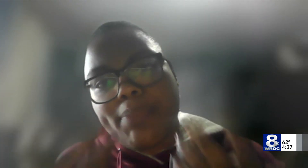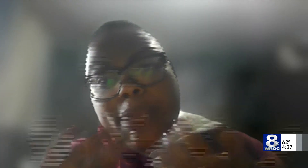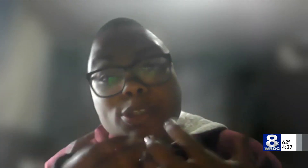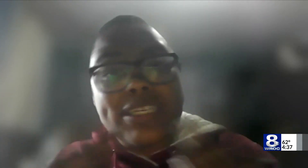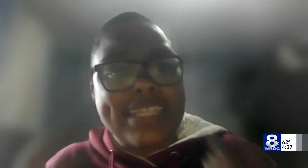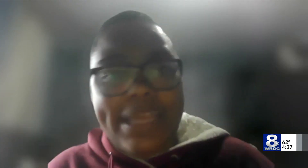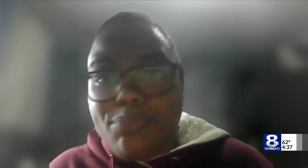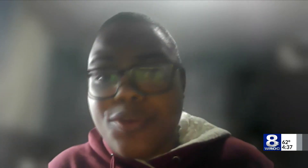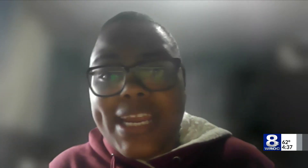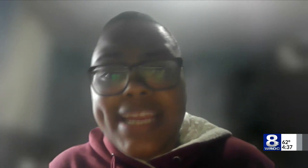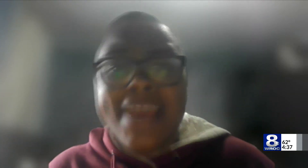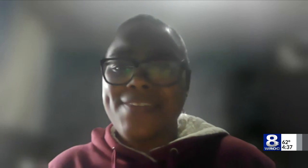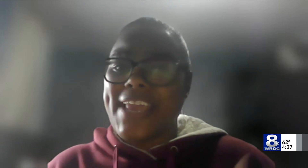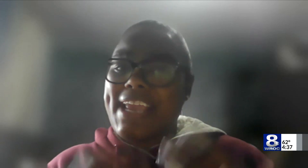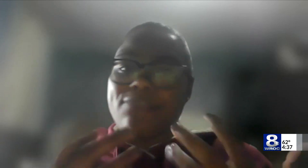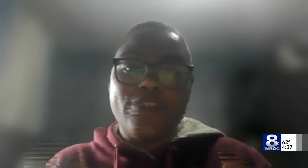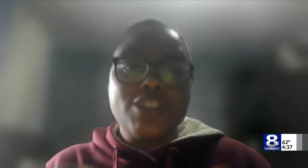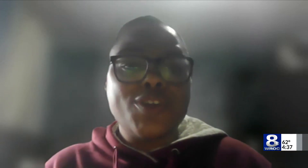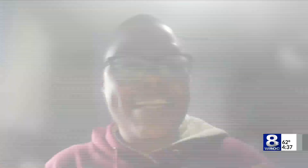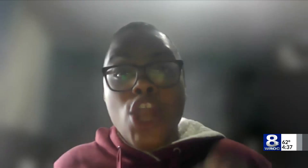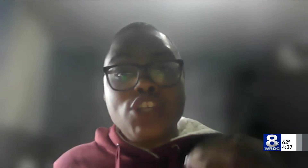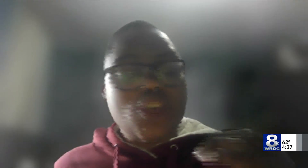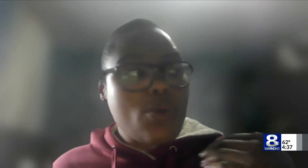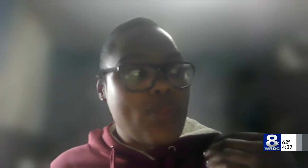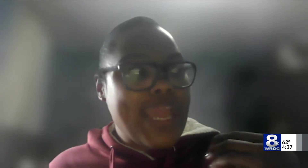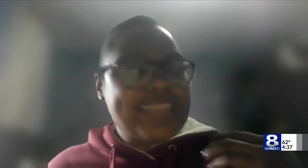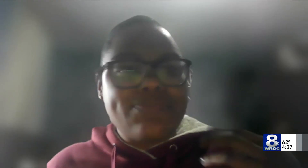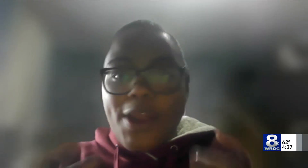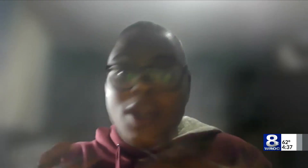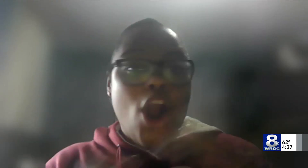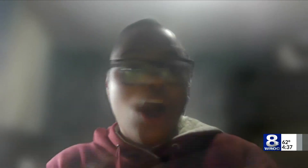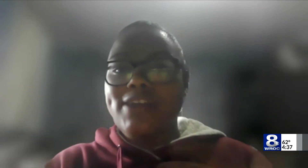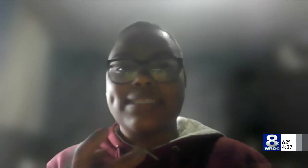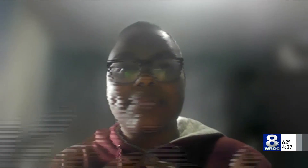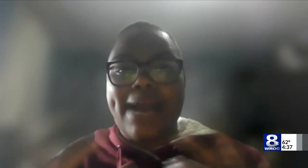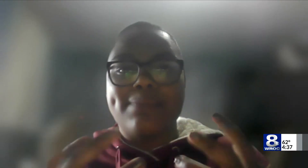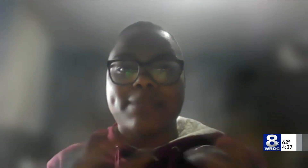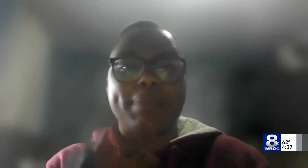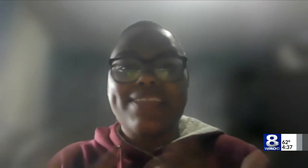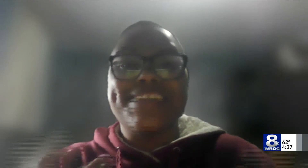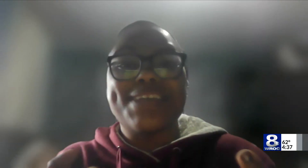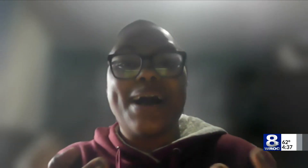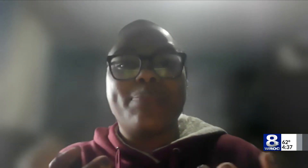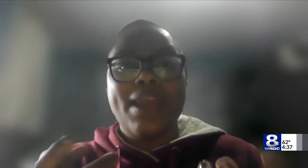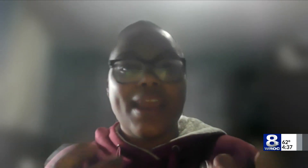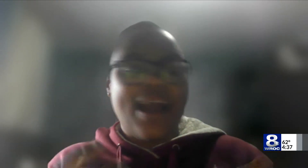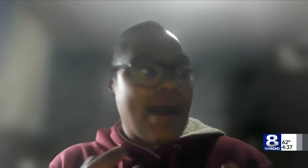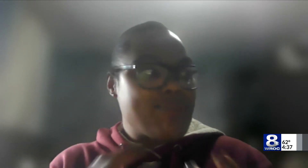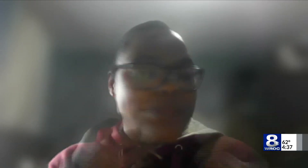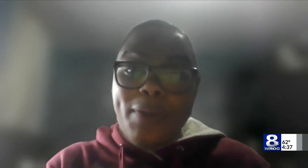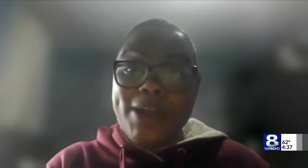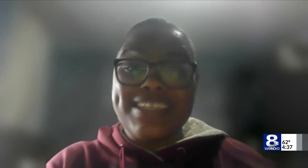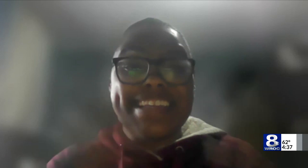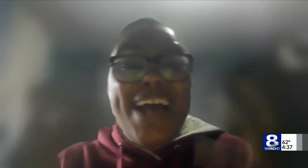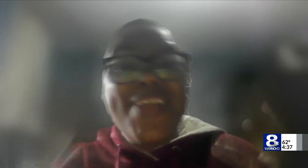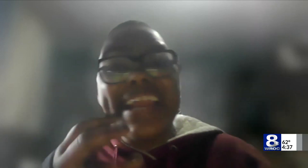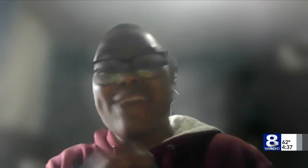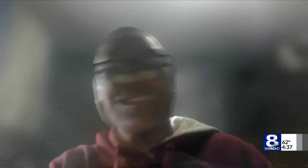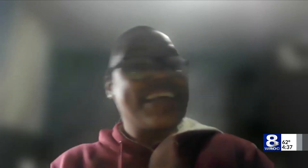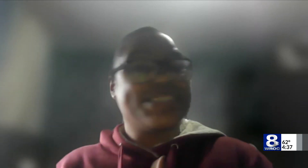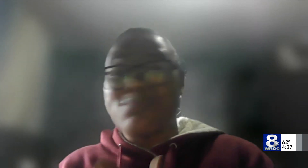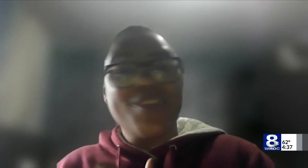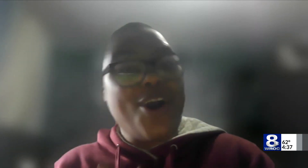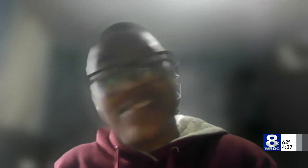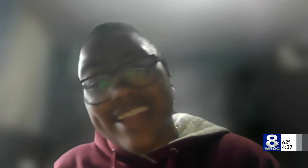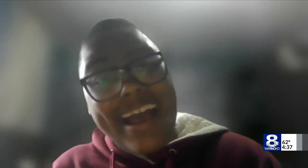deaf people to lip read. They get frustrated. So it's very hard sometimes to pick things up in person. Now